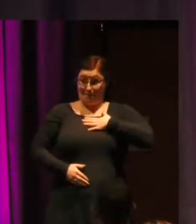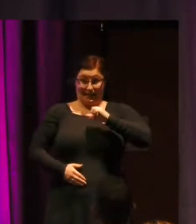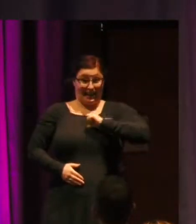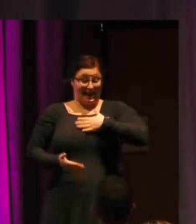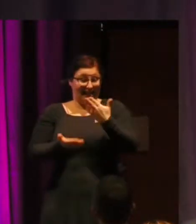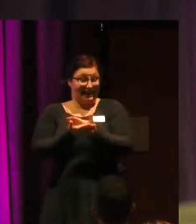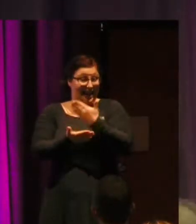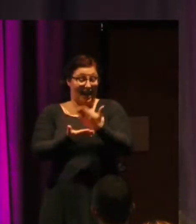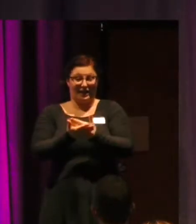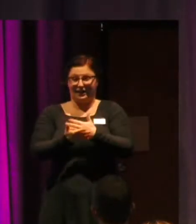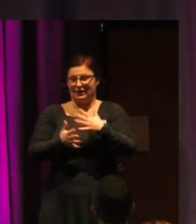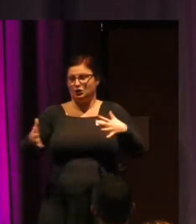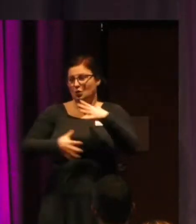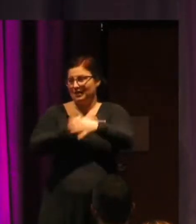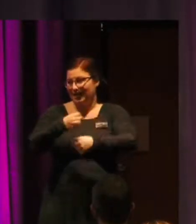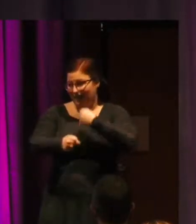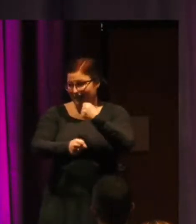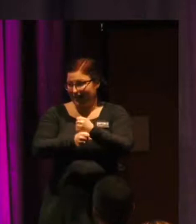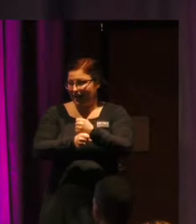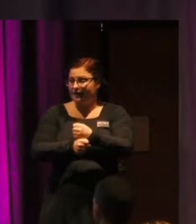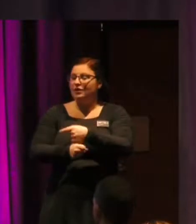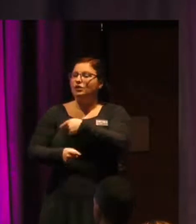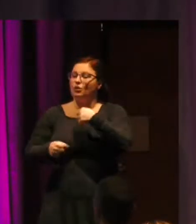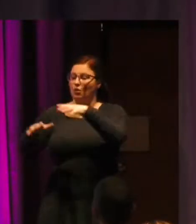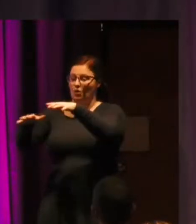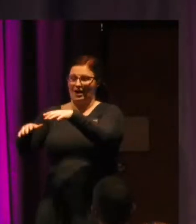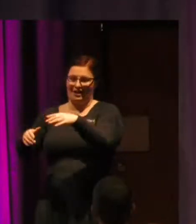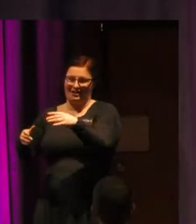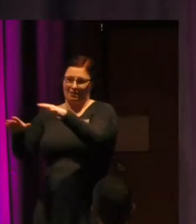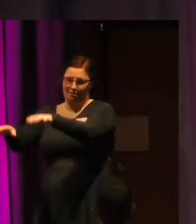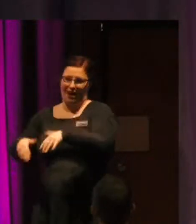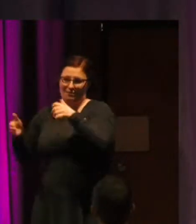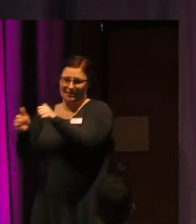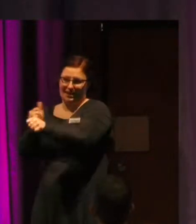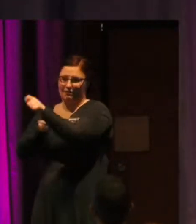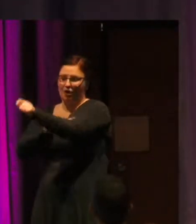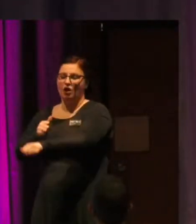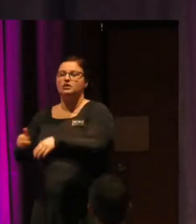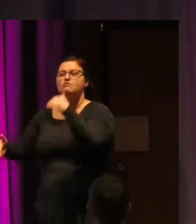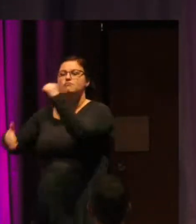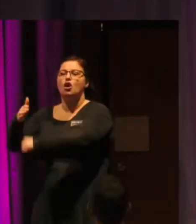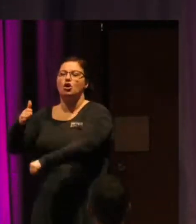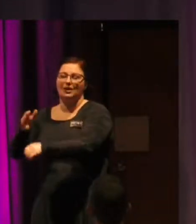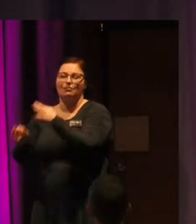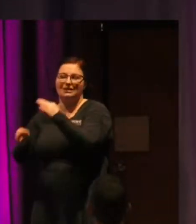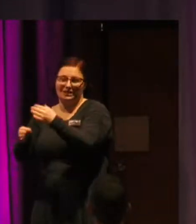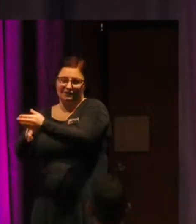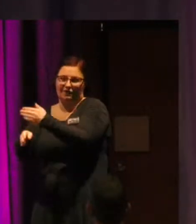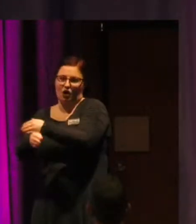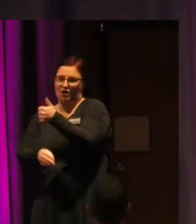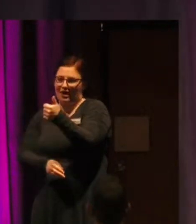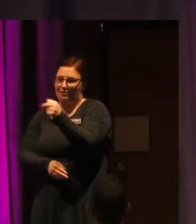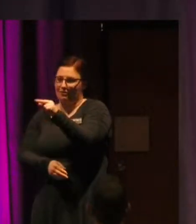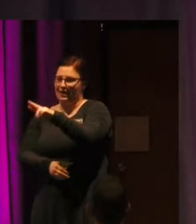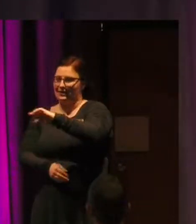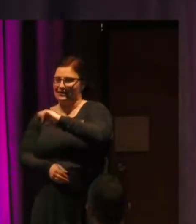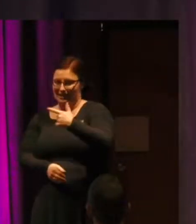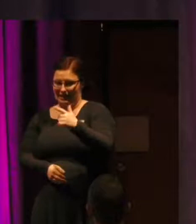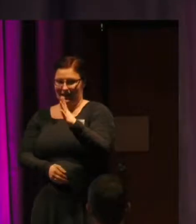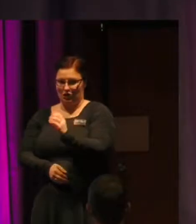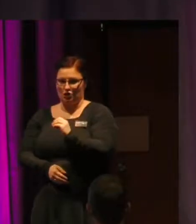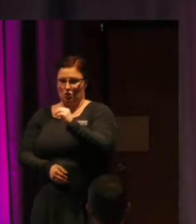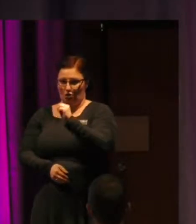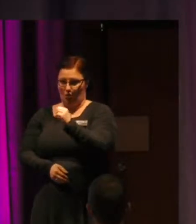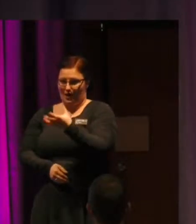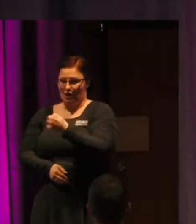United Kingdom, we saw a member of parliament, Joe Cox, being murdered before the Brexit referendum. Just 2 weeks ago